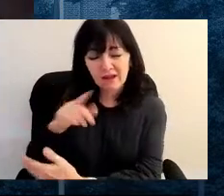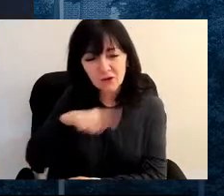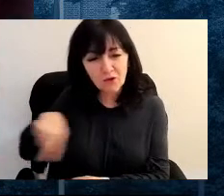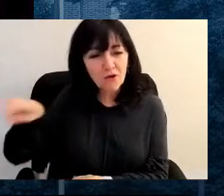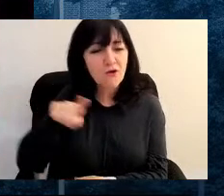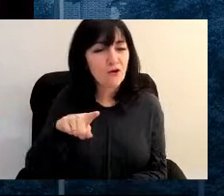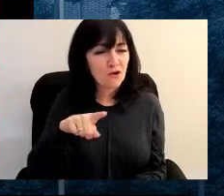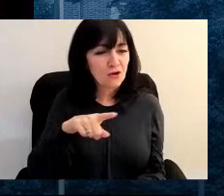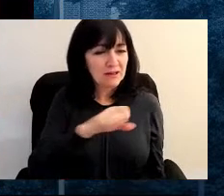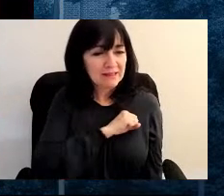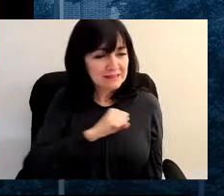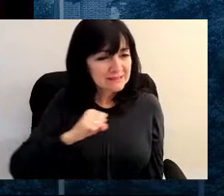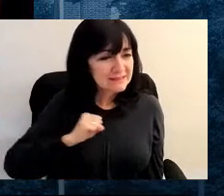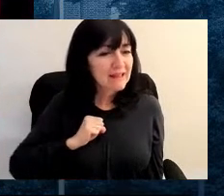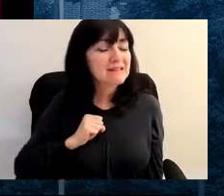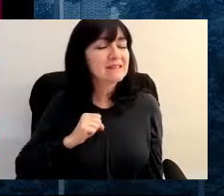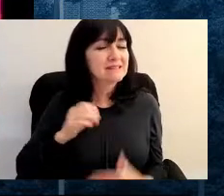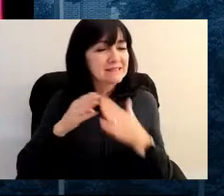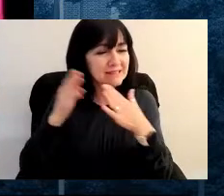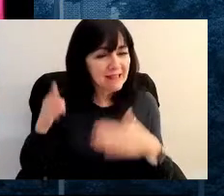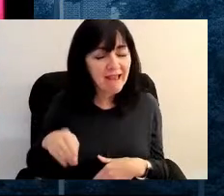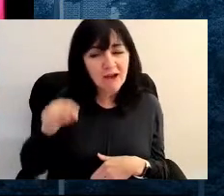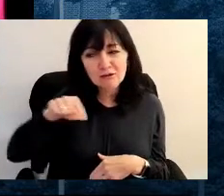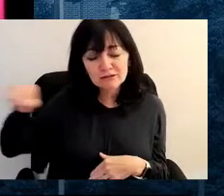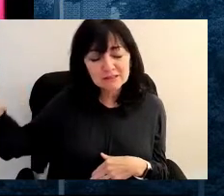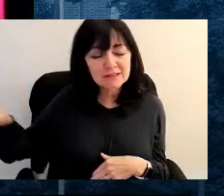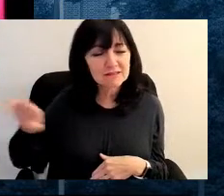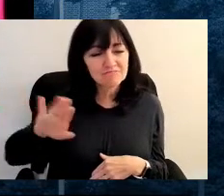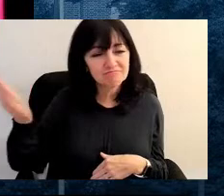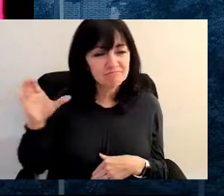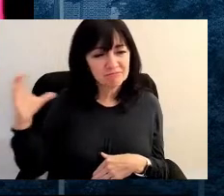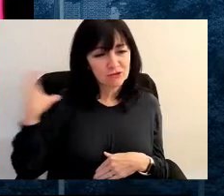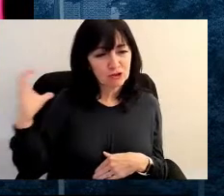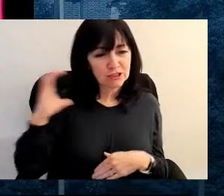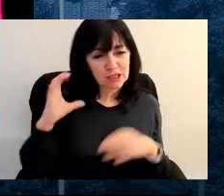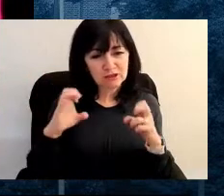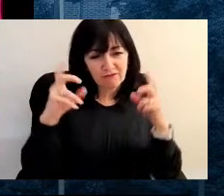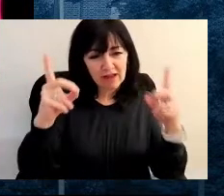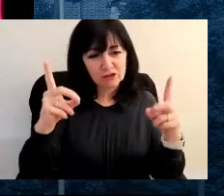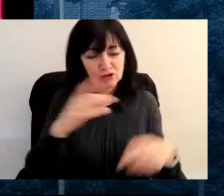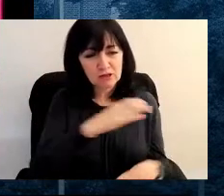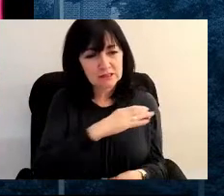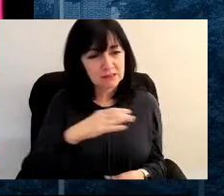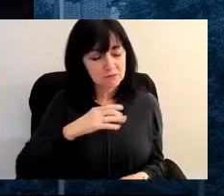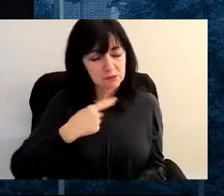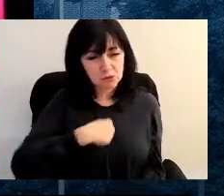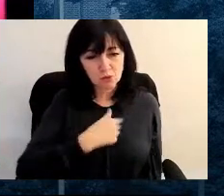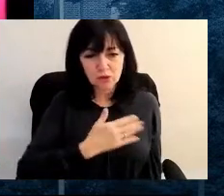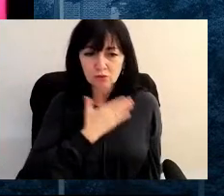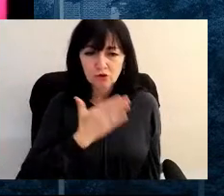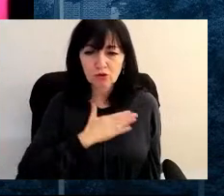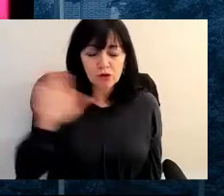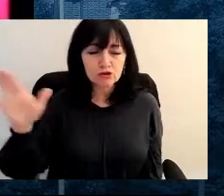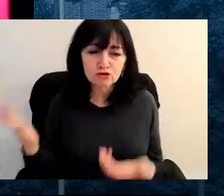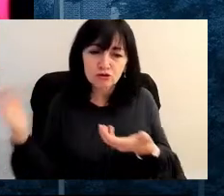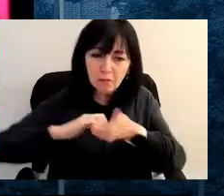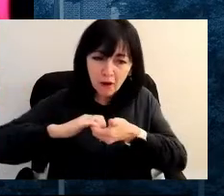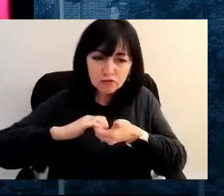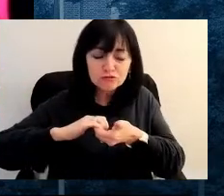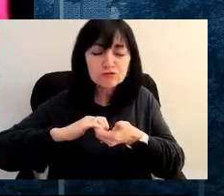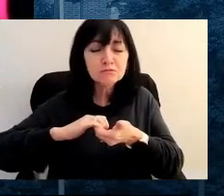We'll hear from the Senate and the House chairs of the Education Committee as well. We appreciate the partnership, and we